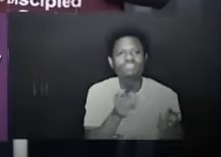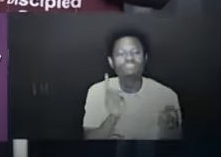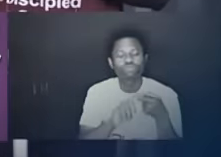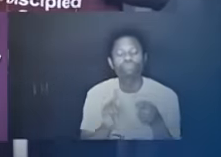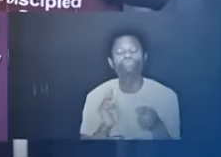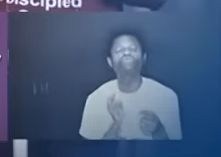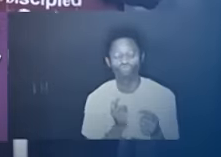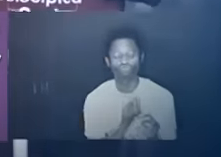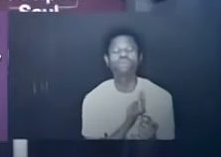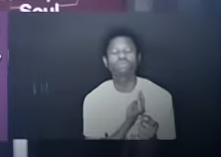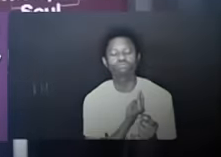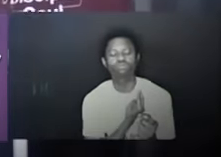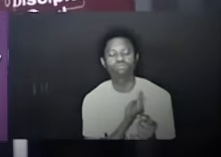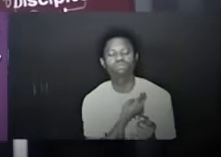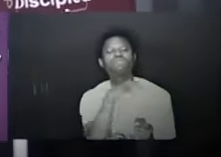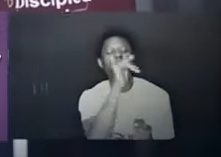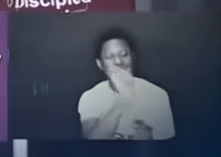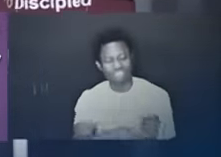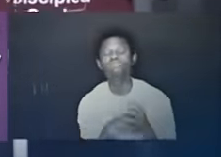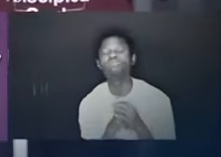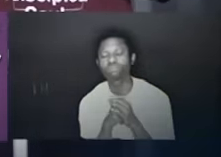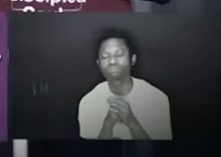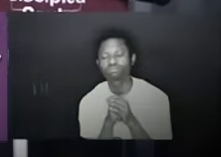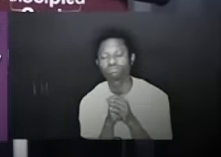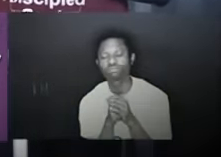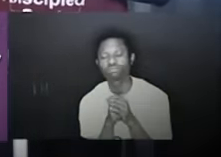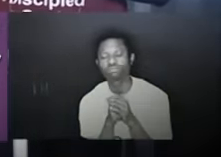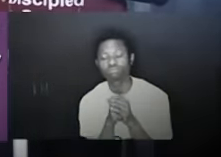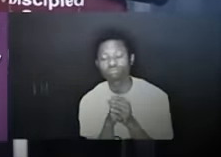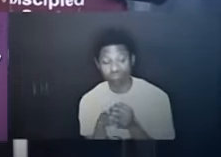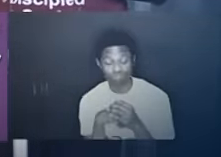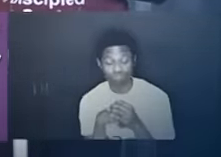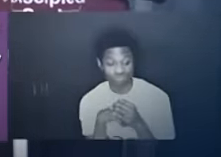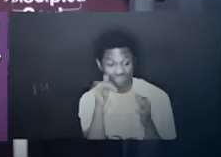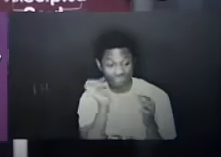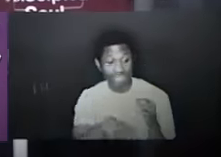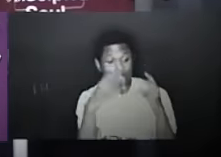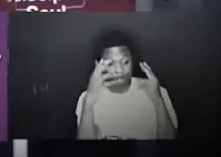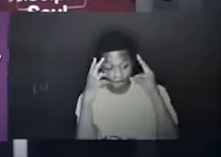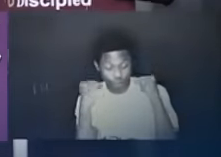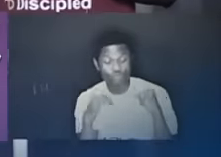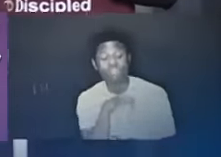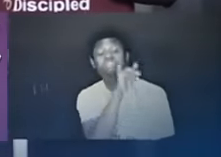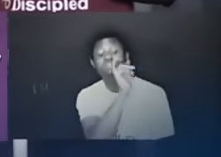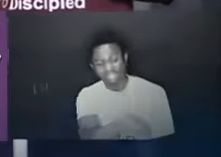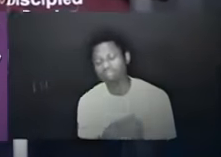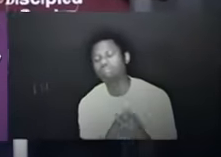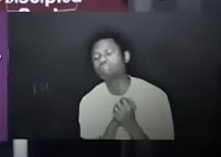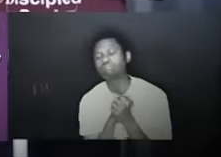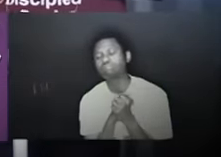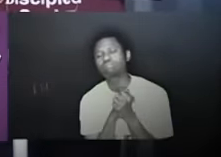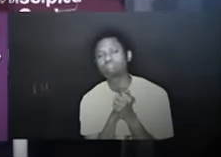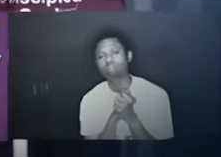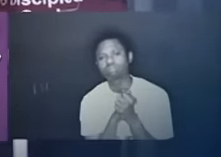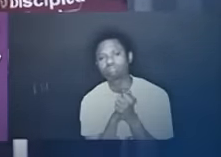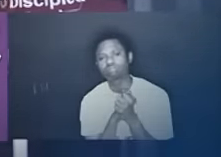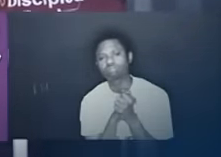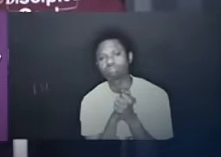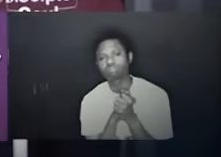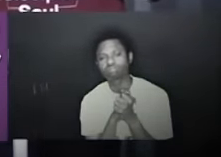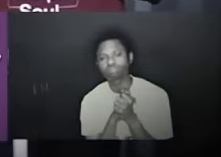wo asafo no mu esre no so ono obofo no ene no ne yen agyanom kasai sina beposo na